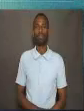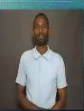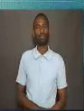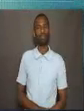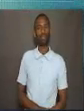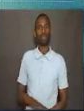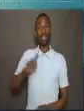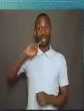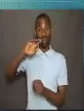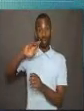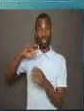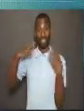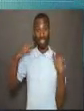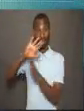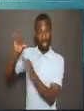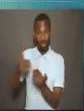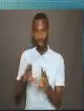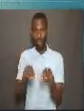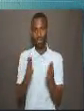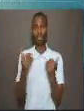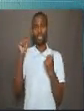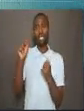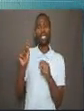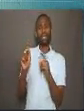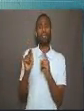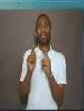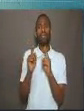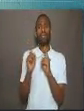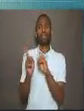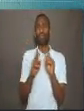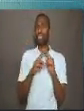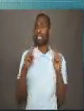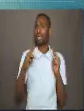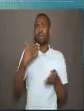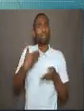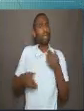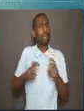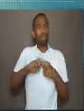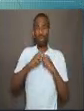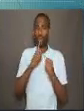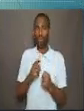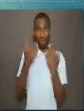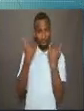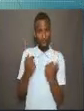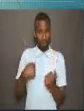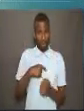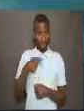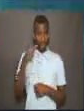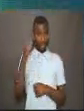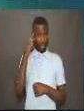Welcome back, students. This was a fairly simple problem, so I am sure you had no